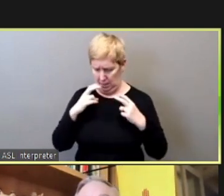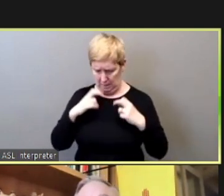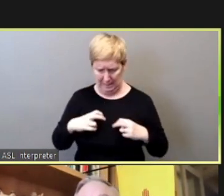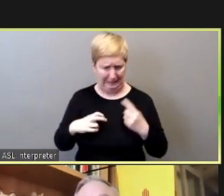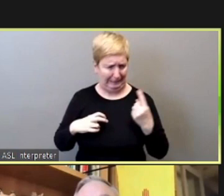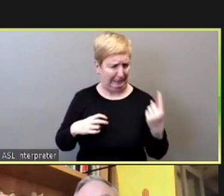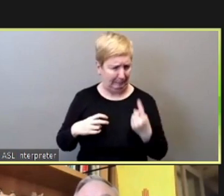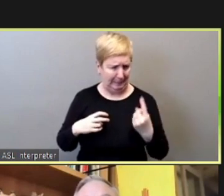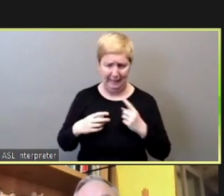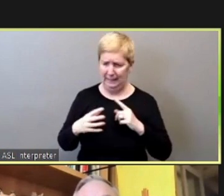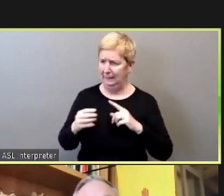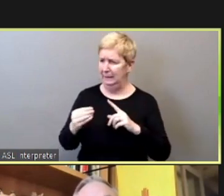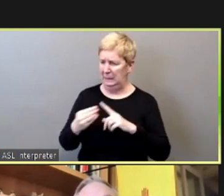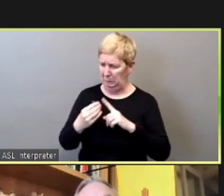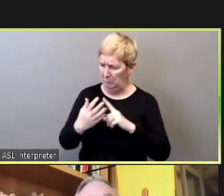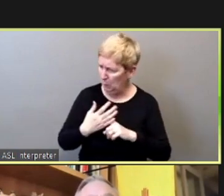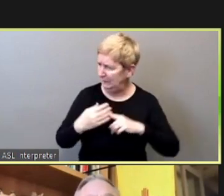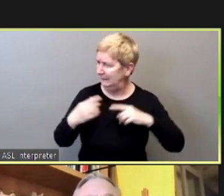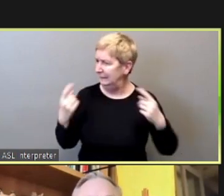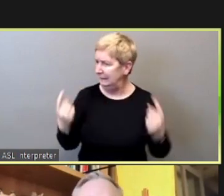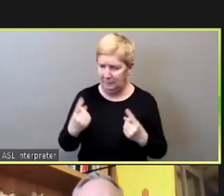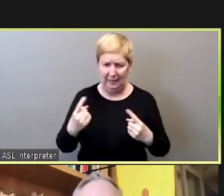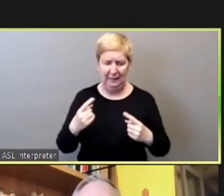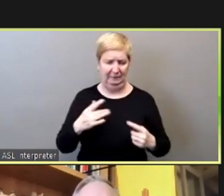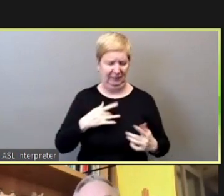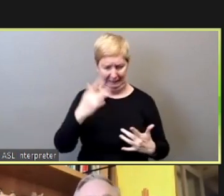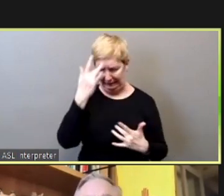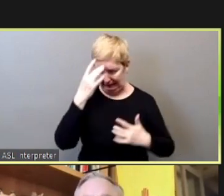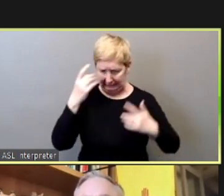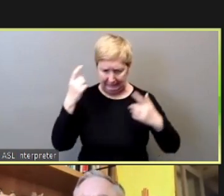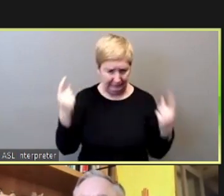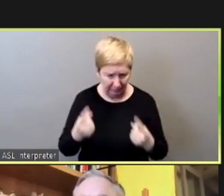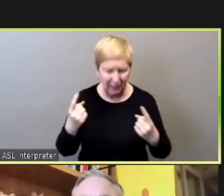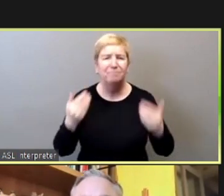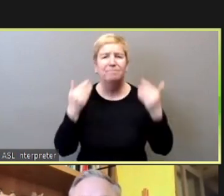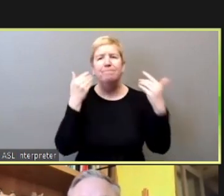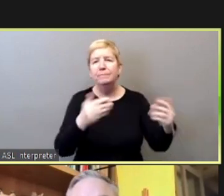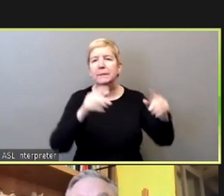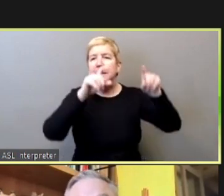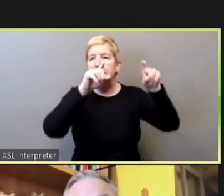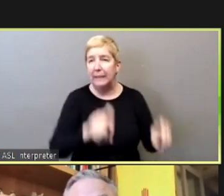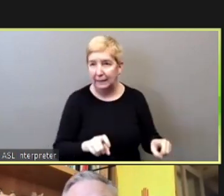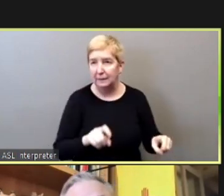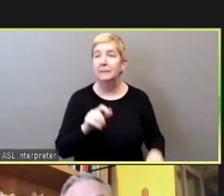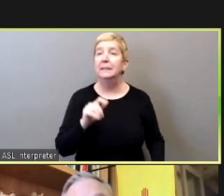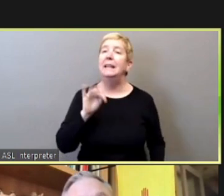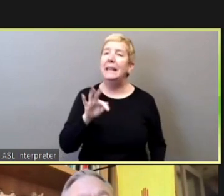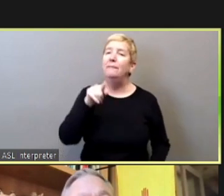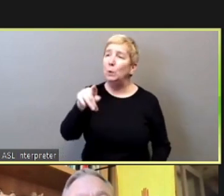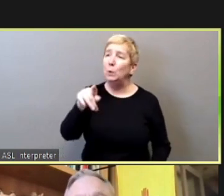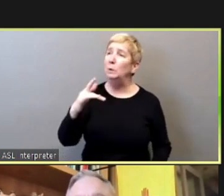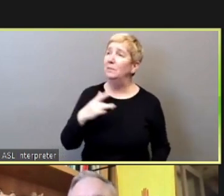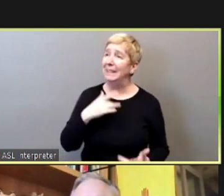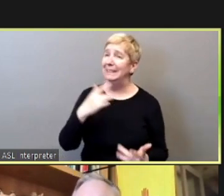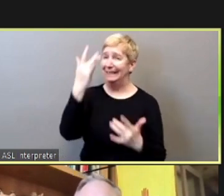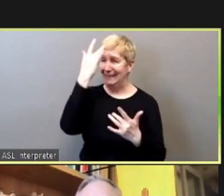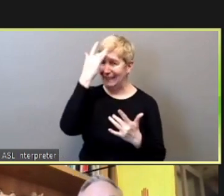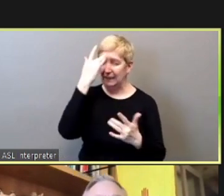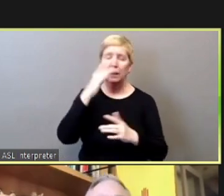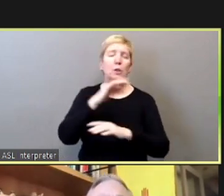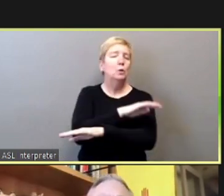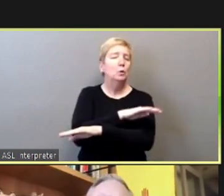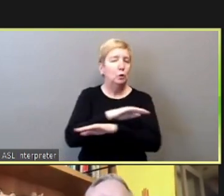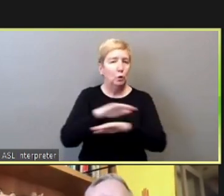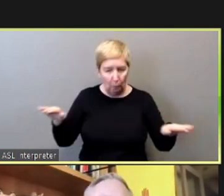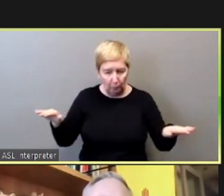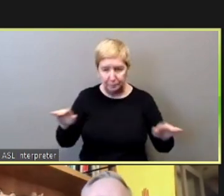been exposed to someone who's positive. If you have symptoms, just another reminder, if you have symptoms, please don't go to work.